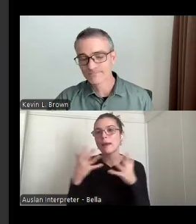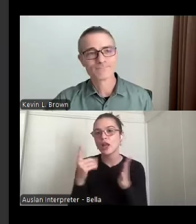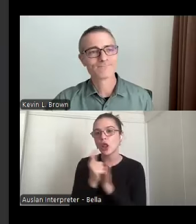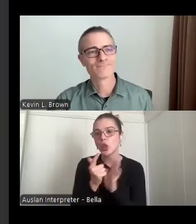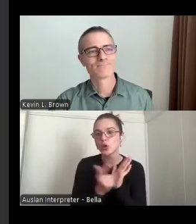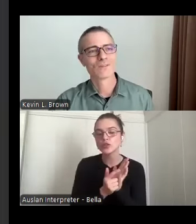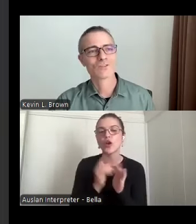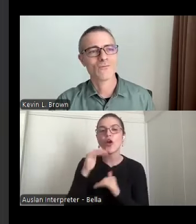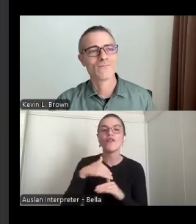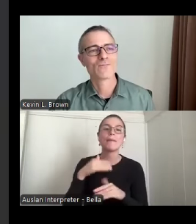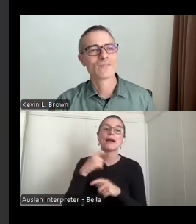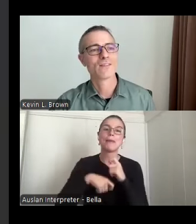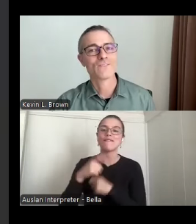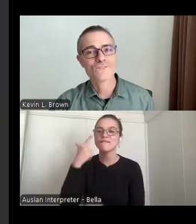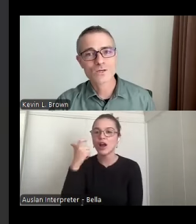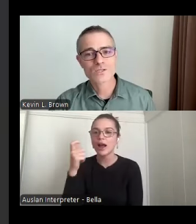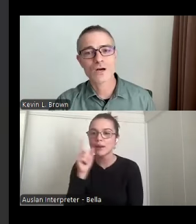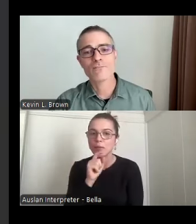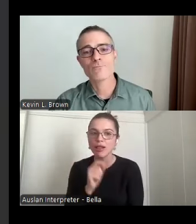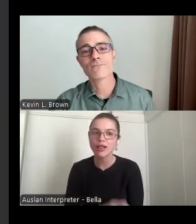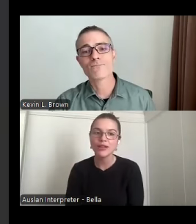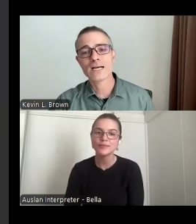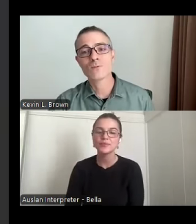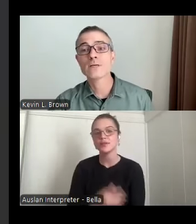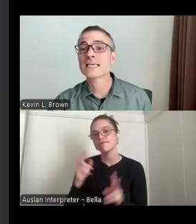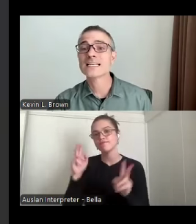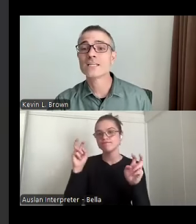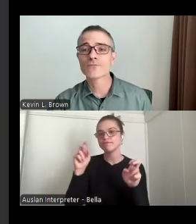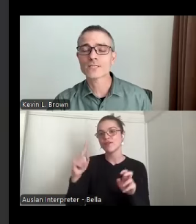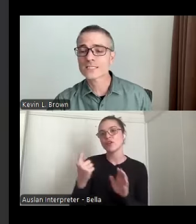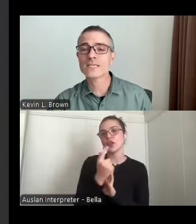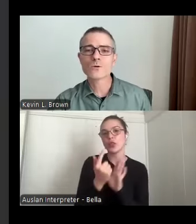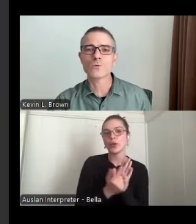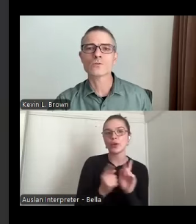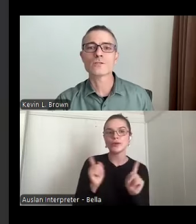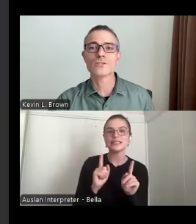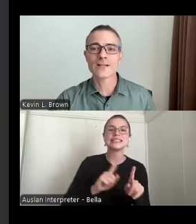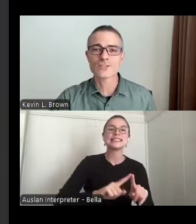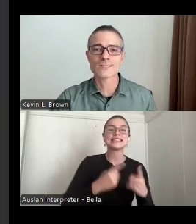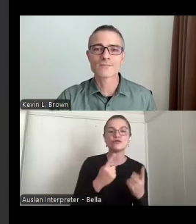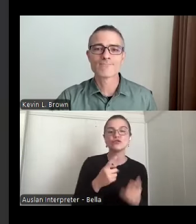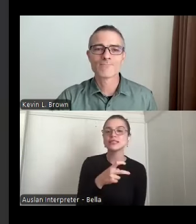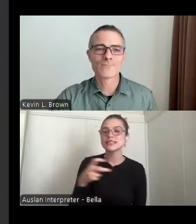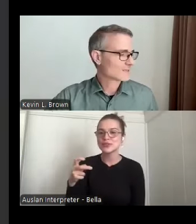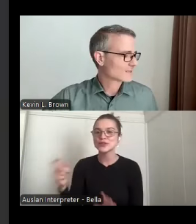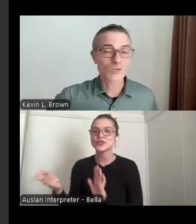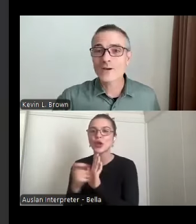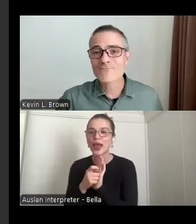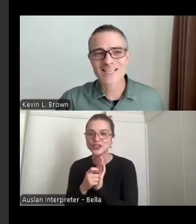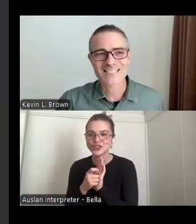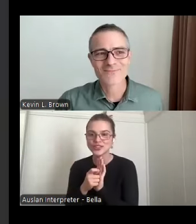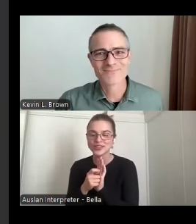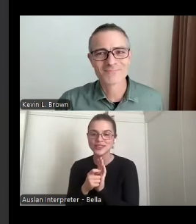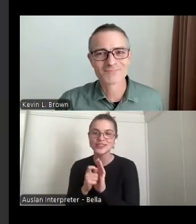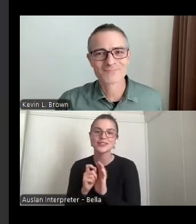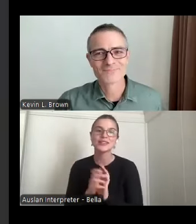findable. So the first law of being findable is that difference equals donations. So